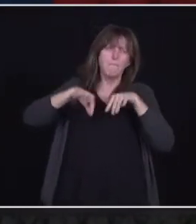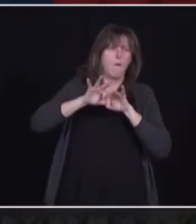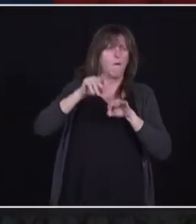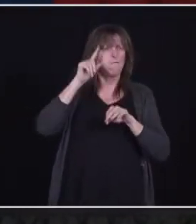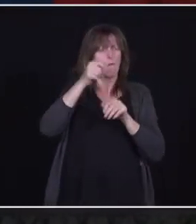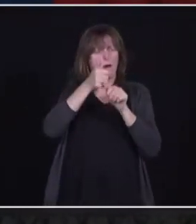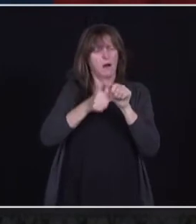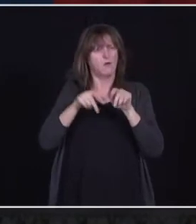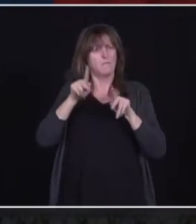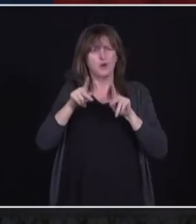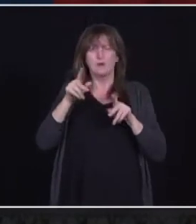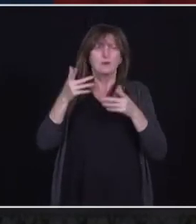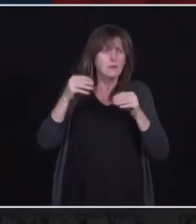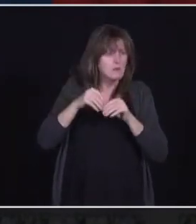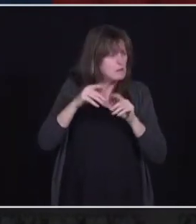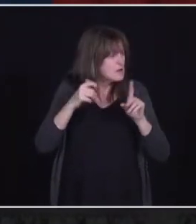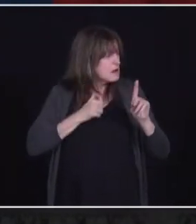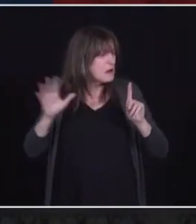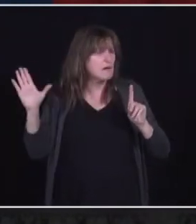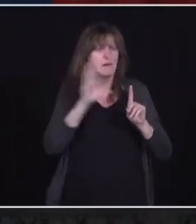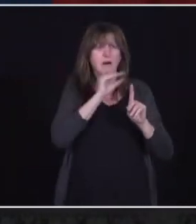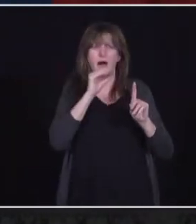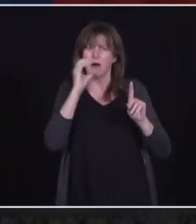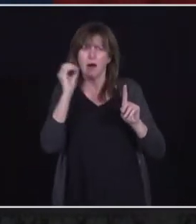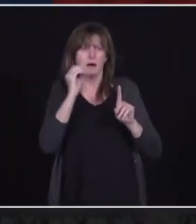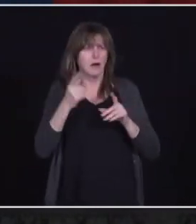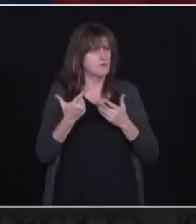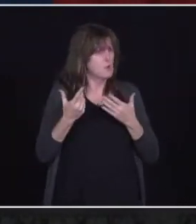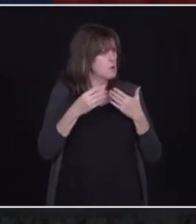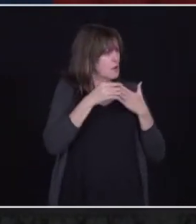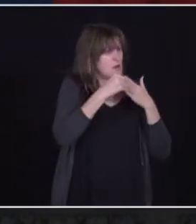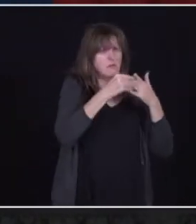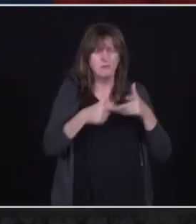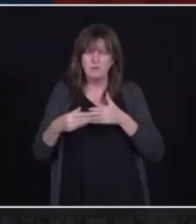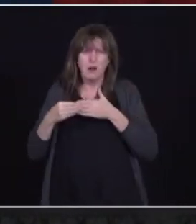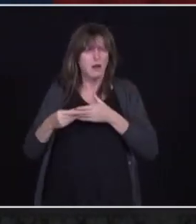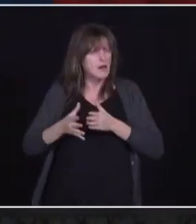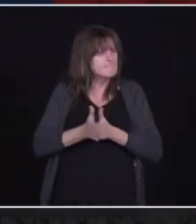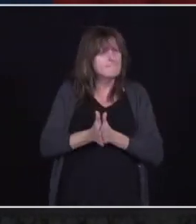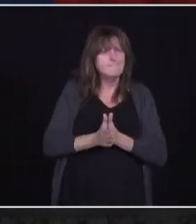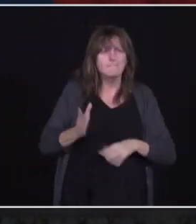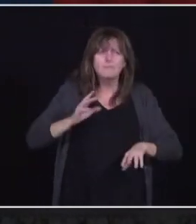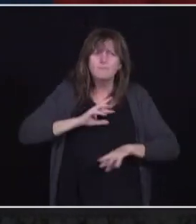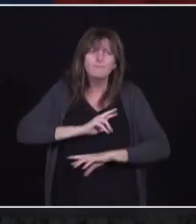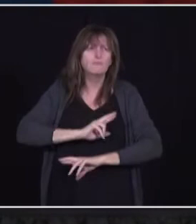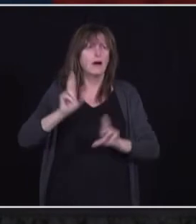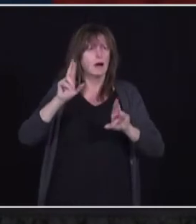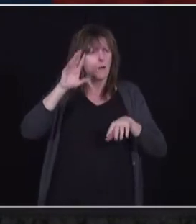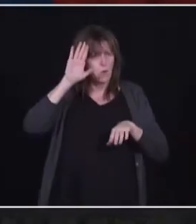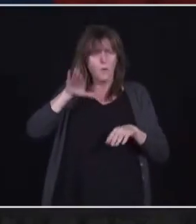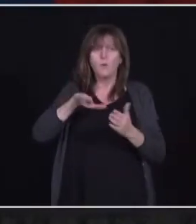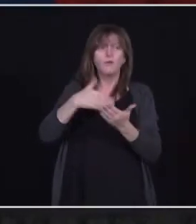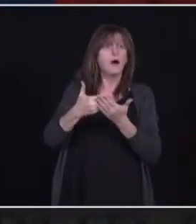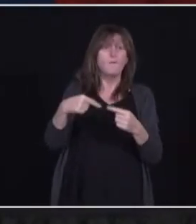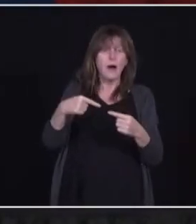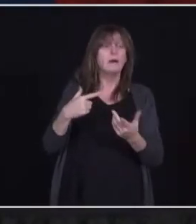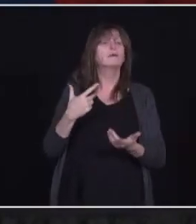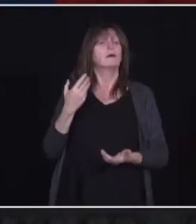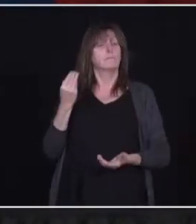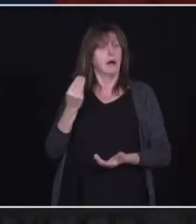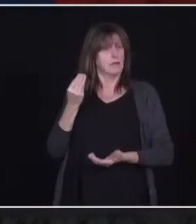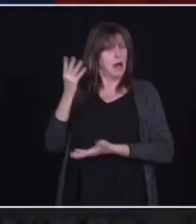And they're at the point of the spear. They're leading the way on this, and they're fired up for it. We expect the vaccines on Monday. We're going to vaccinate starting Tuesday. If